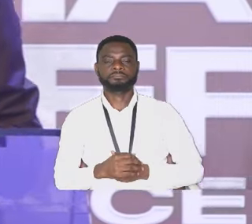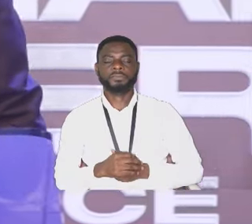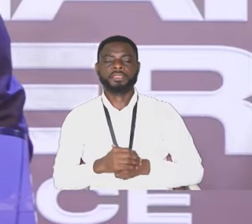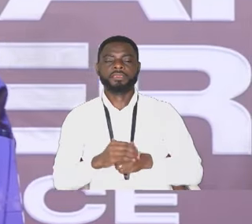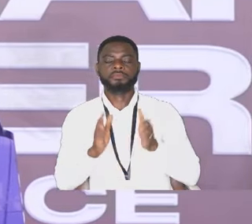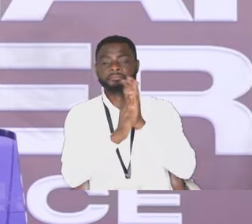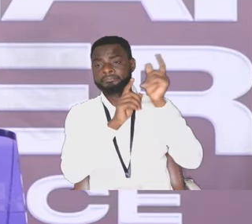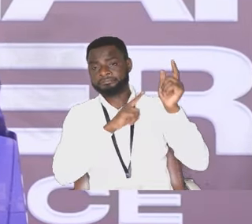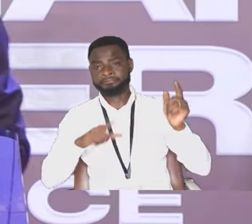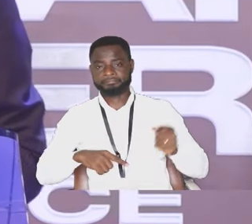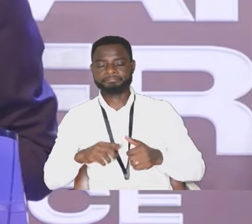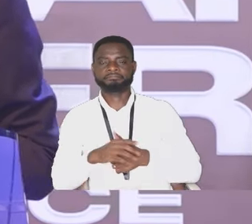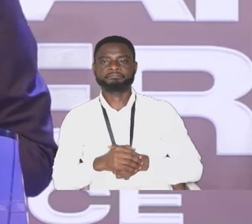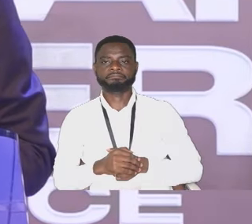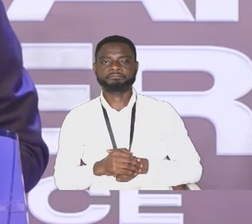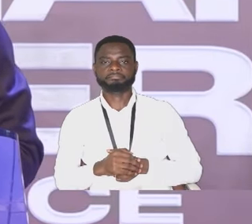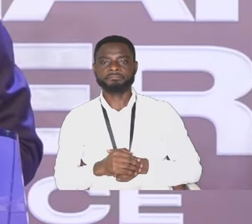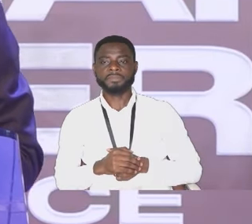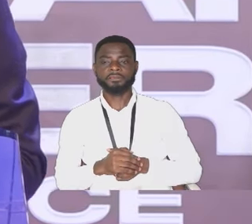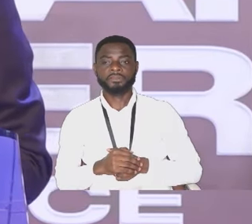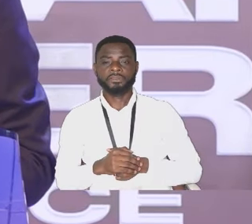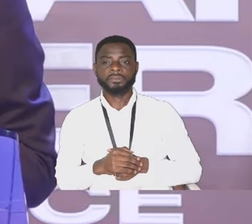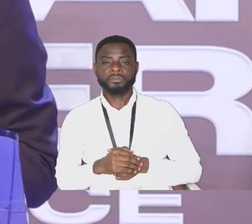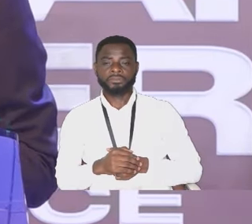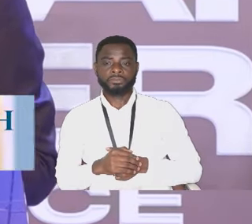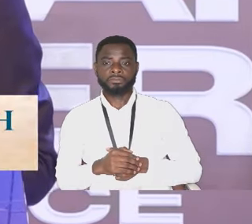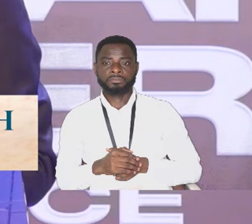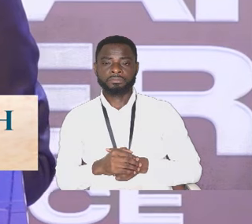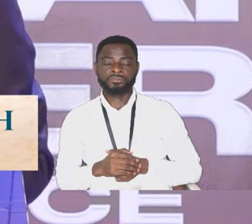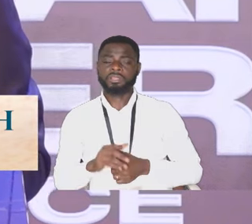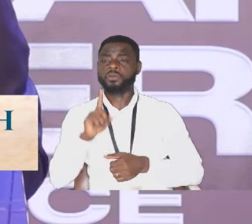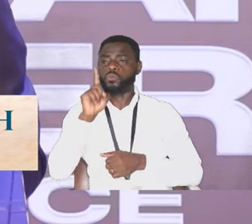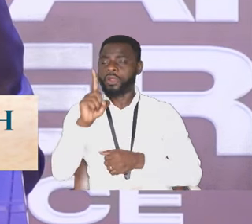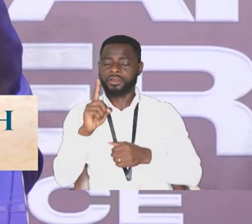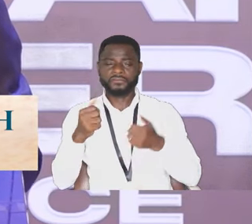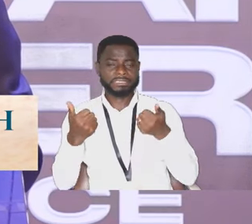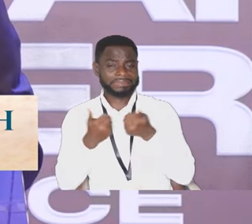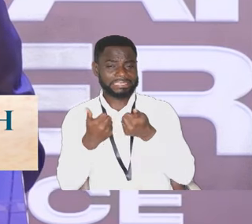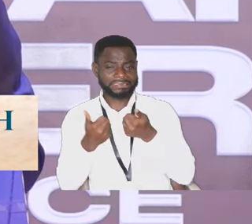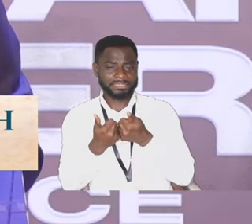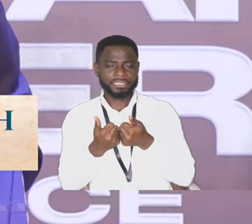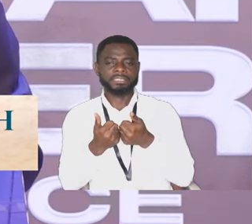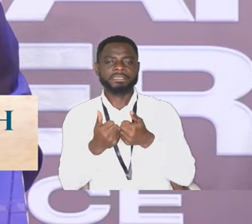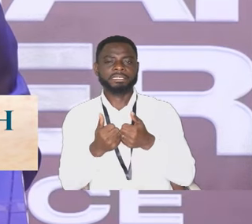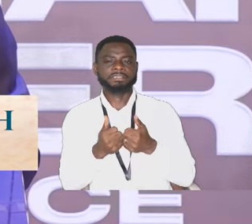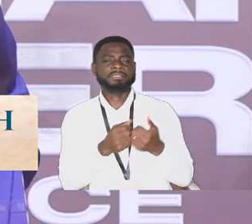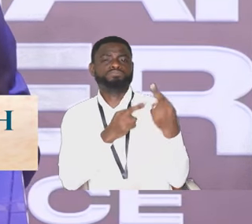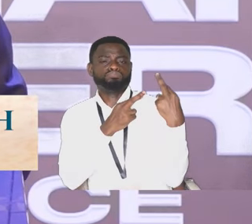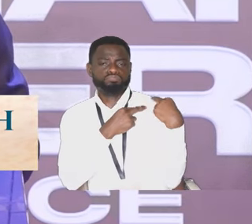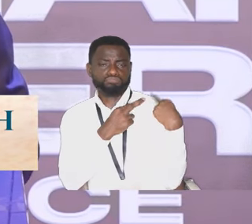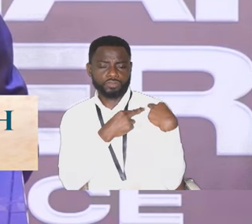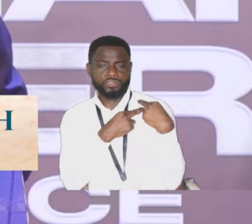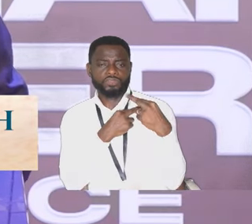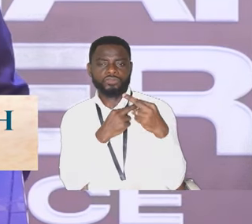Hallelujah. So one of the worst challenges is the obligation to abide by the moral core principle